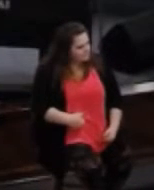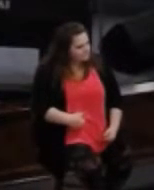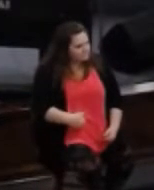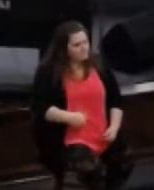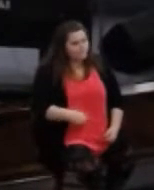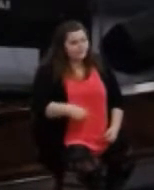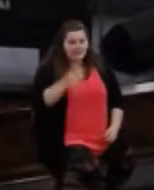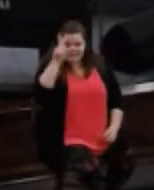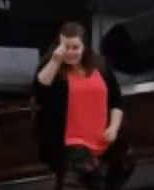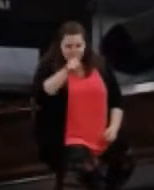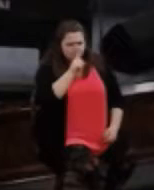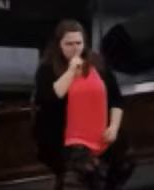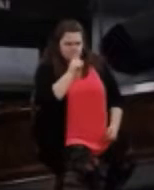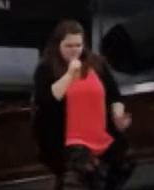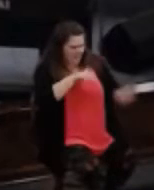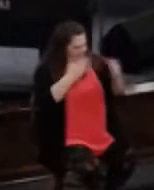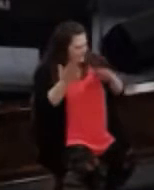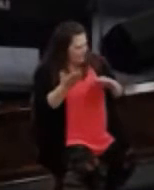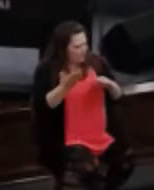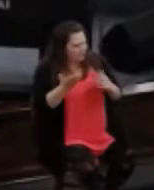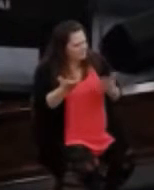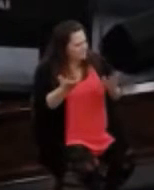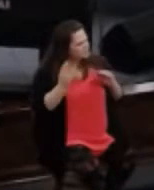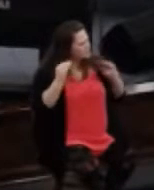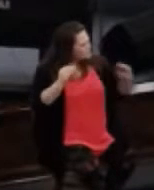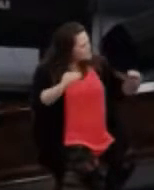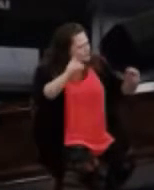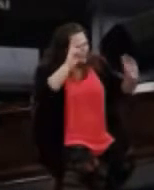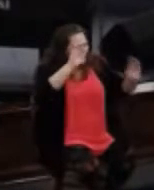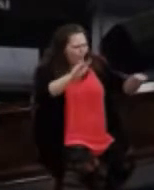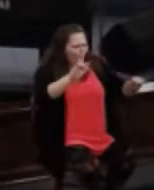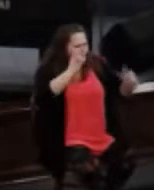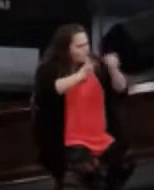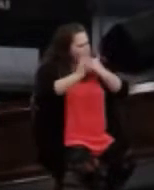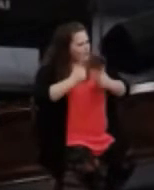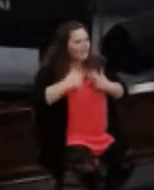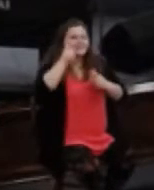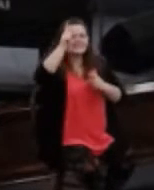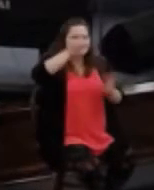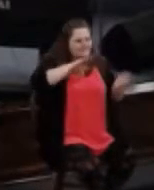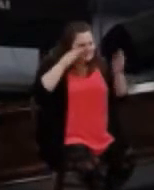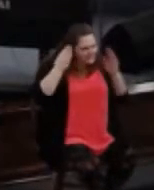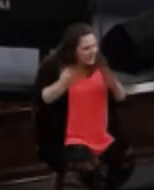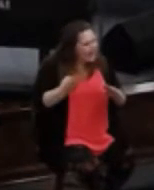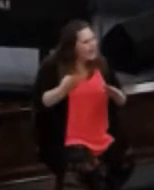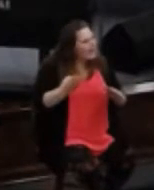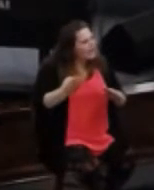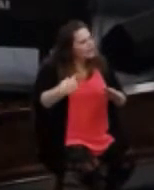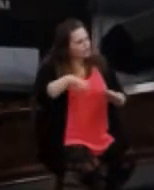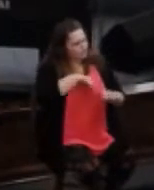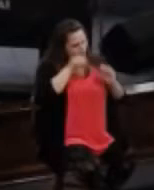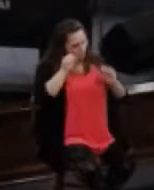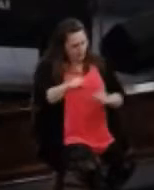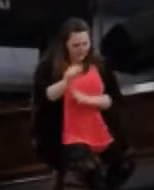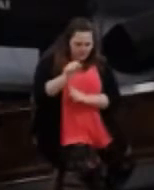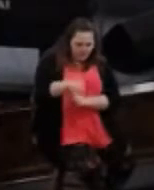for us, there wouldn't be any hope for eternal life. I mean, Jesus died for us in order to conquer